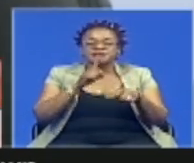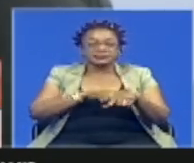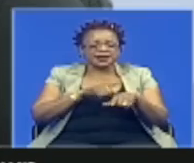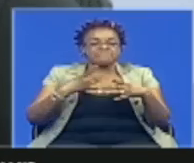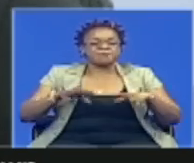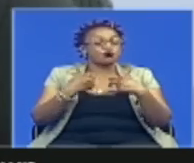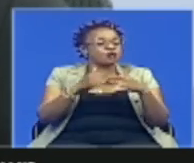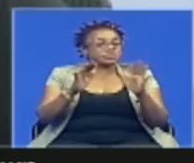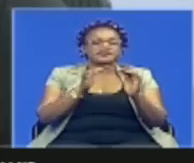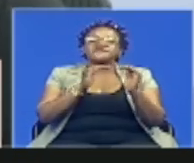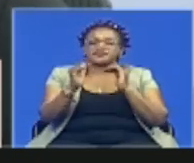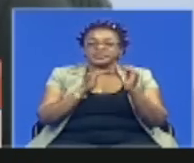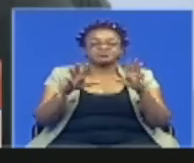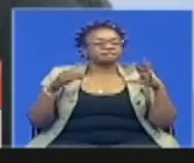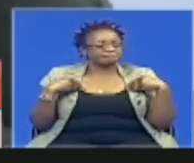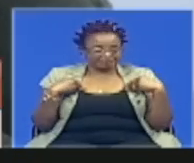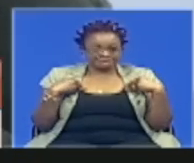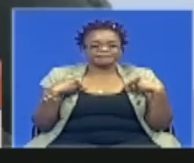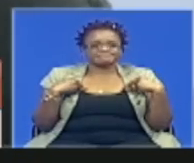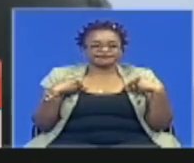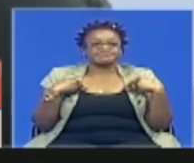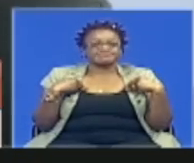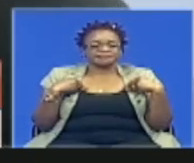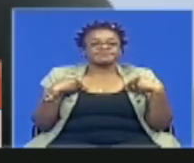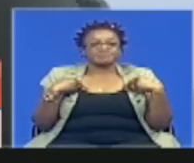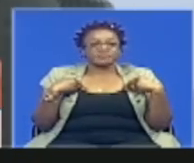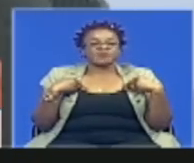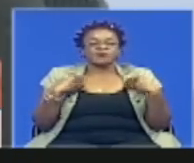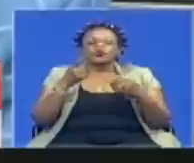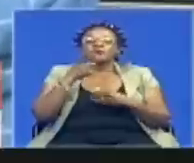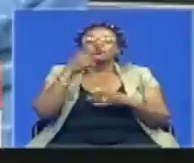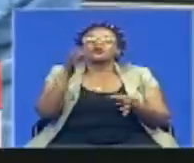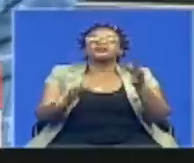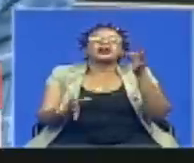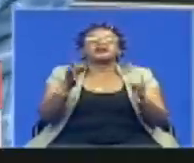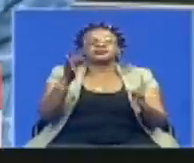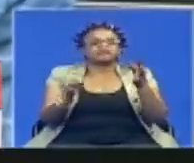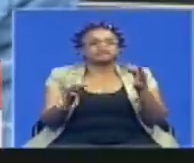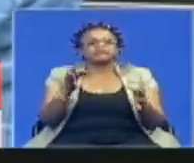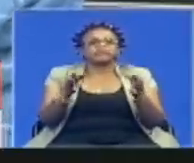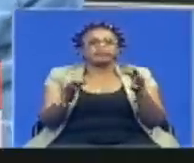a fair contest, you accept defeat. But who judges the fairness? The fairness